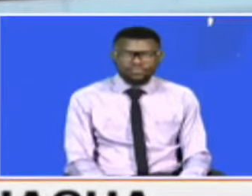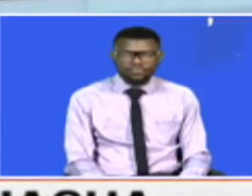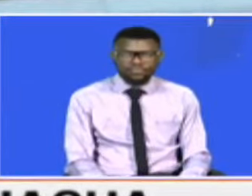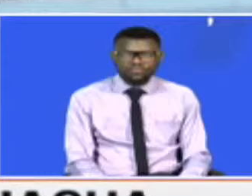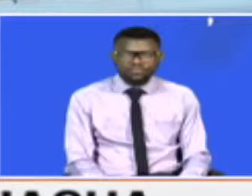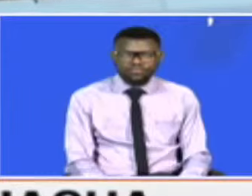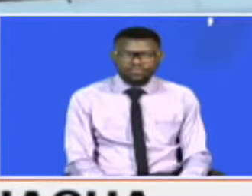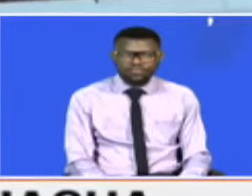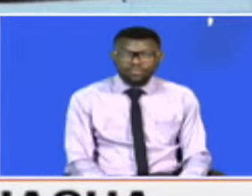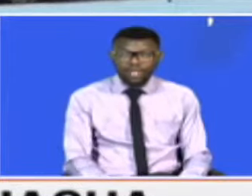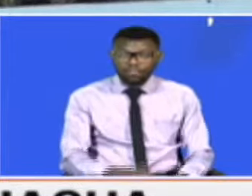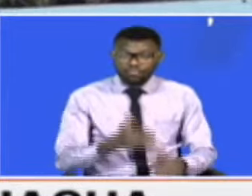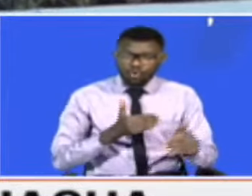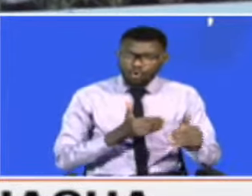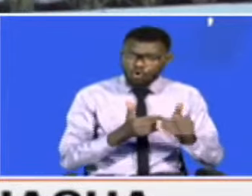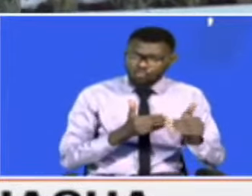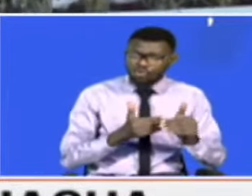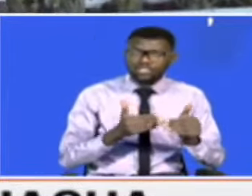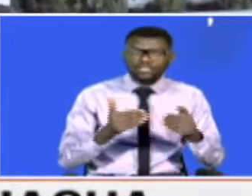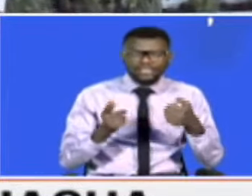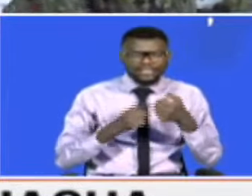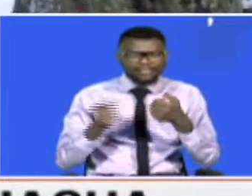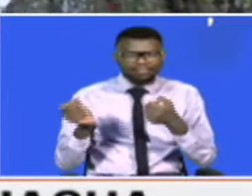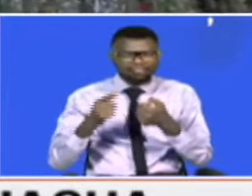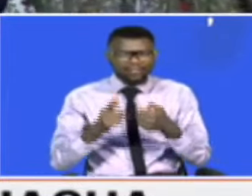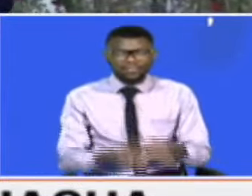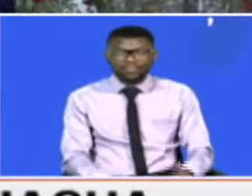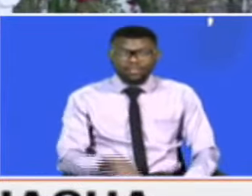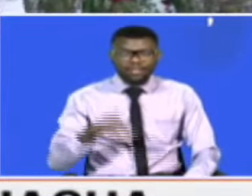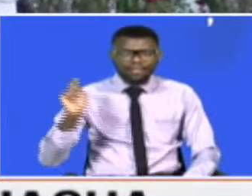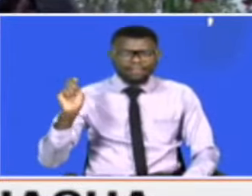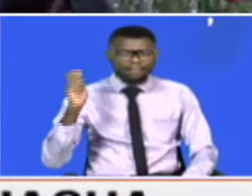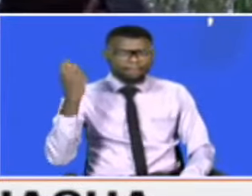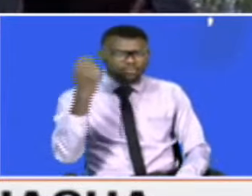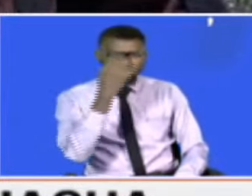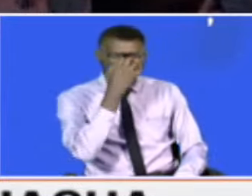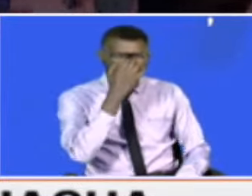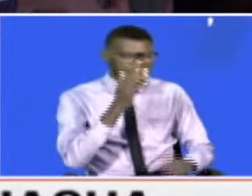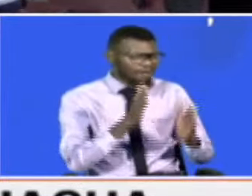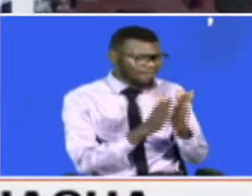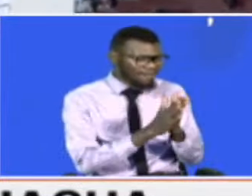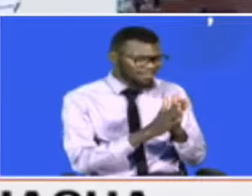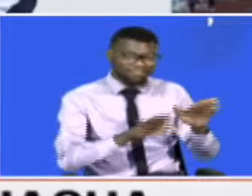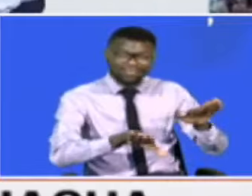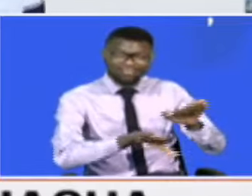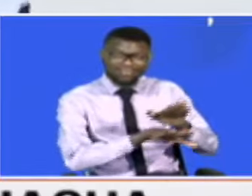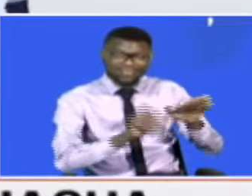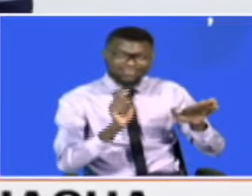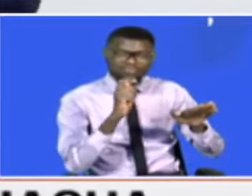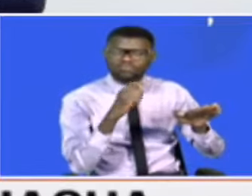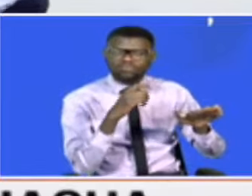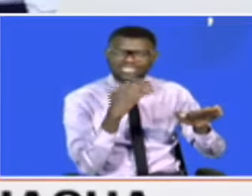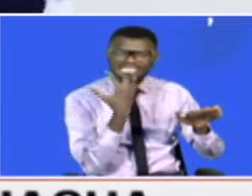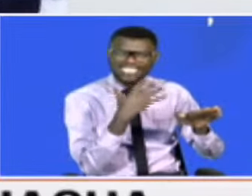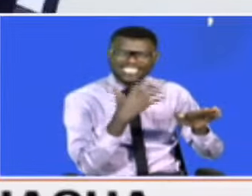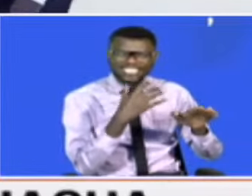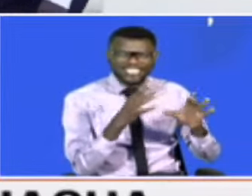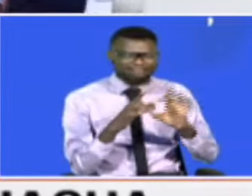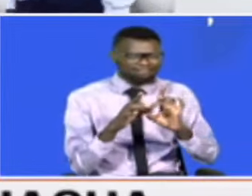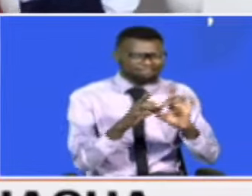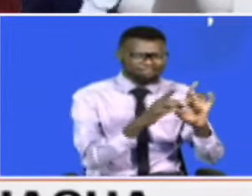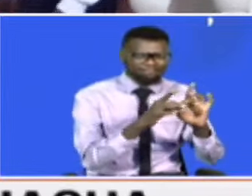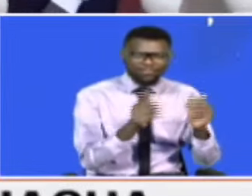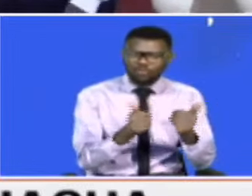For close to 6 months now, the relationship between President William Ruto and his deputy Rigathi Gachagua has been frosty,